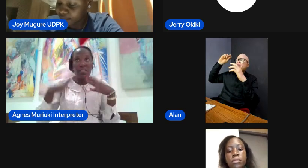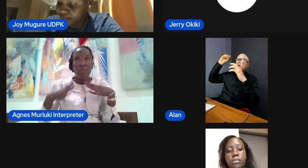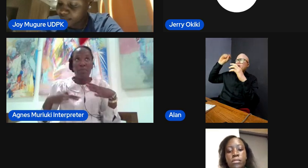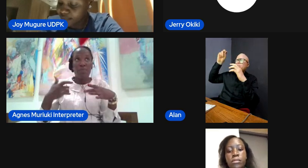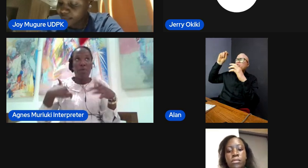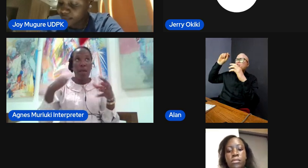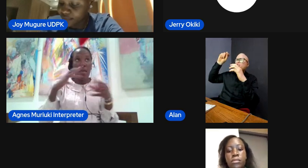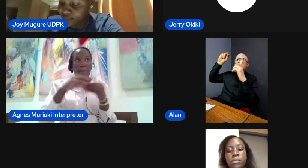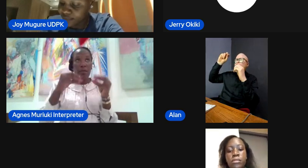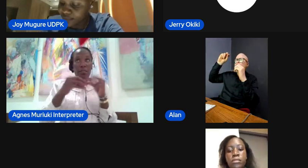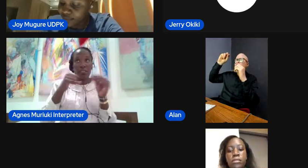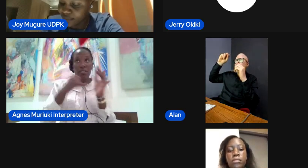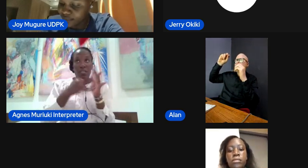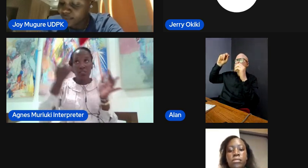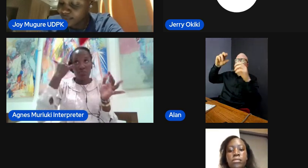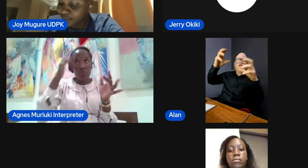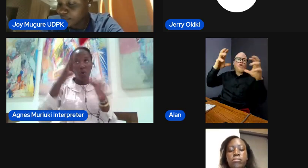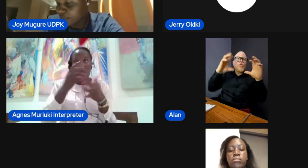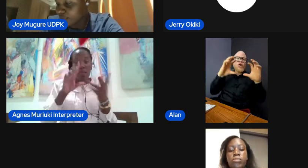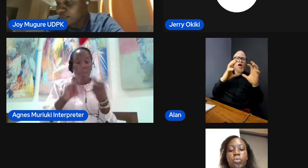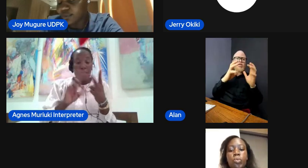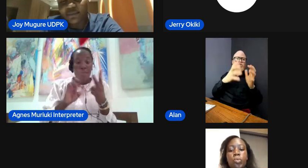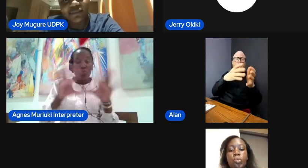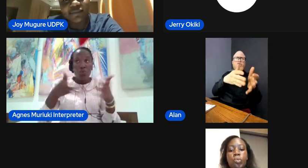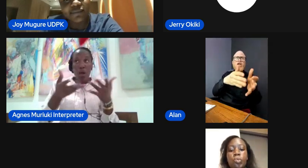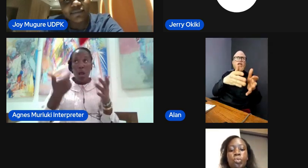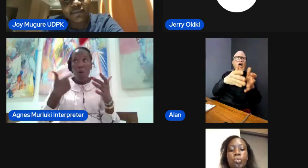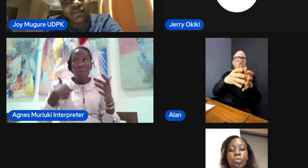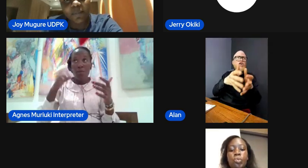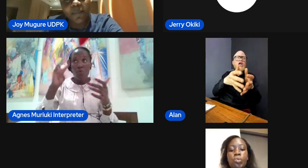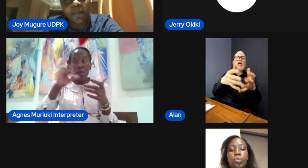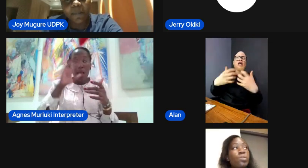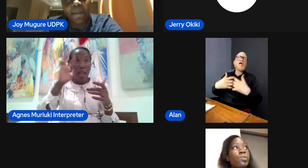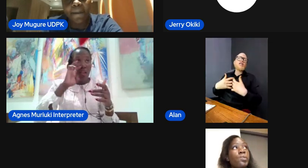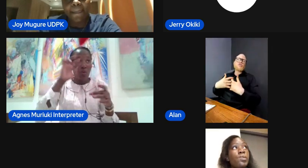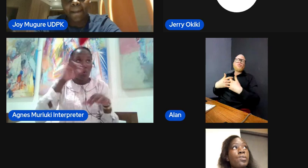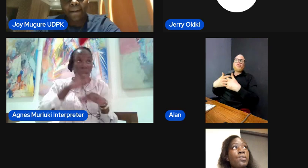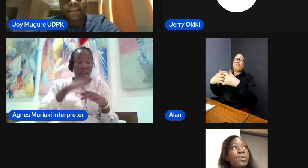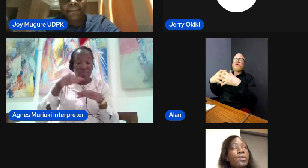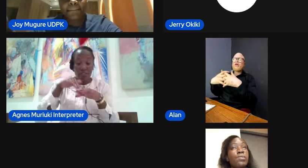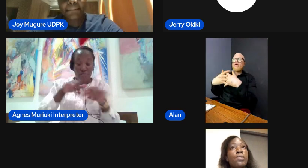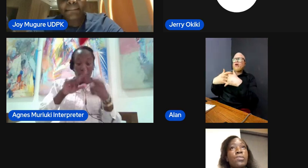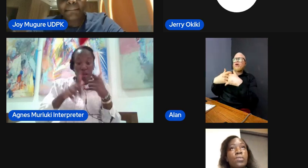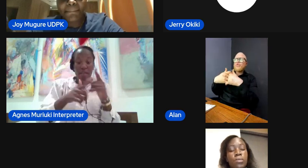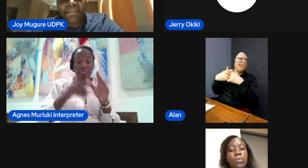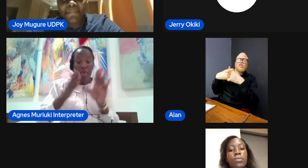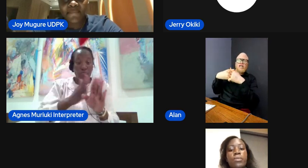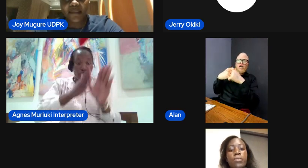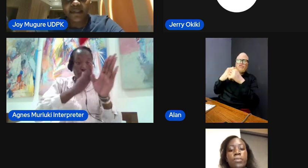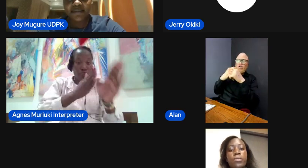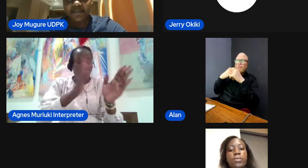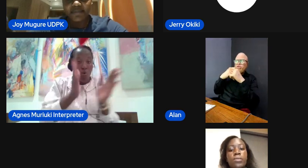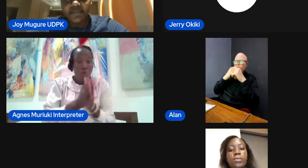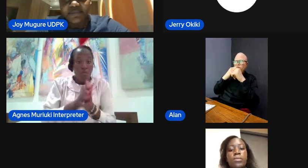I able to re-look at the trend and then align it with you as an advocate, what you are